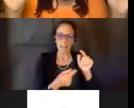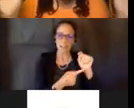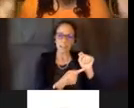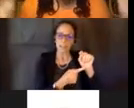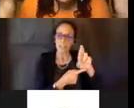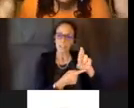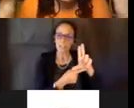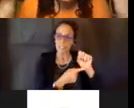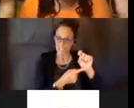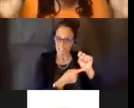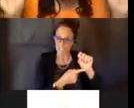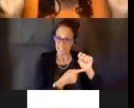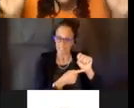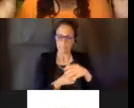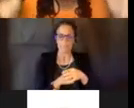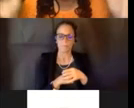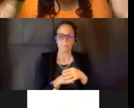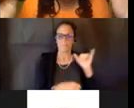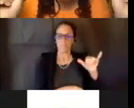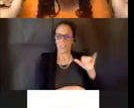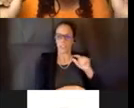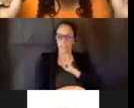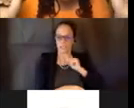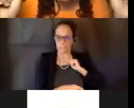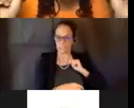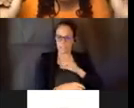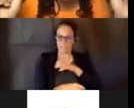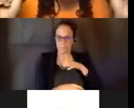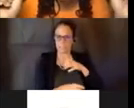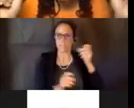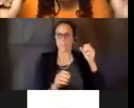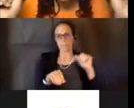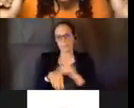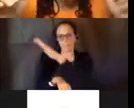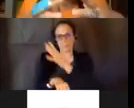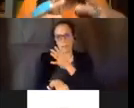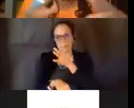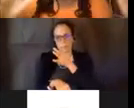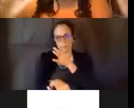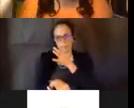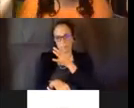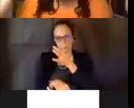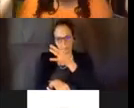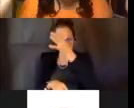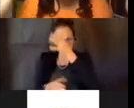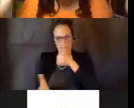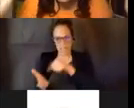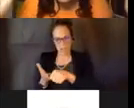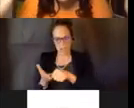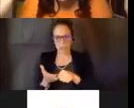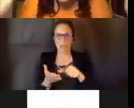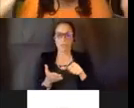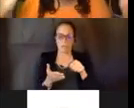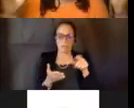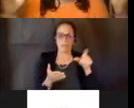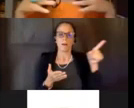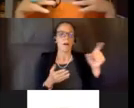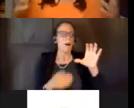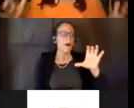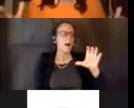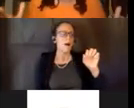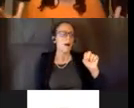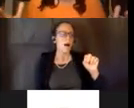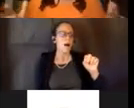that a conservation easement had been now placed on this piece of property. That means in perpetuity, nothing can be changed. And it talked